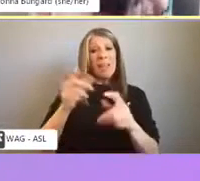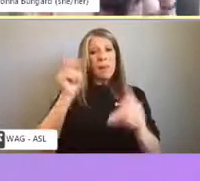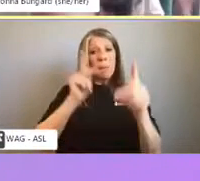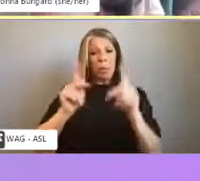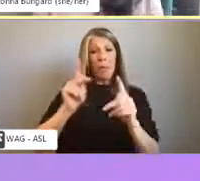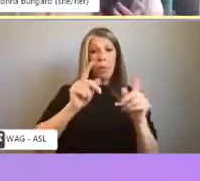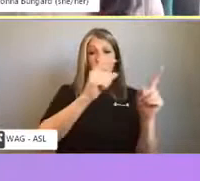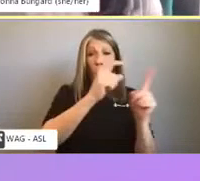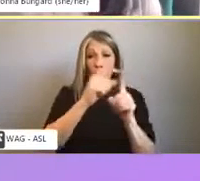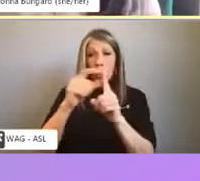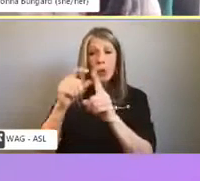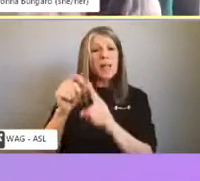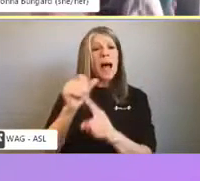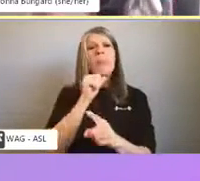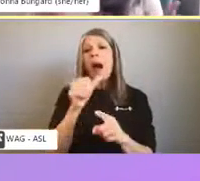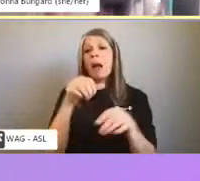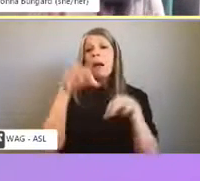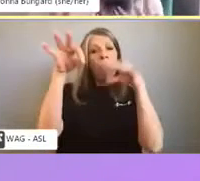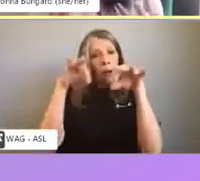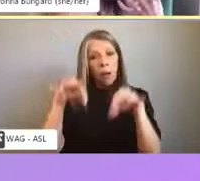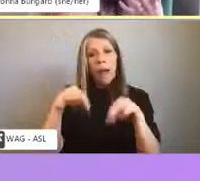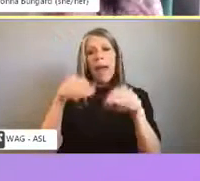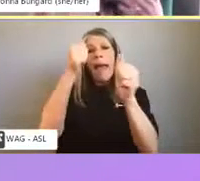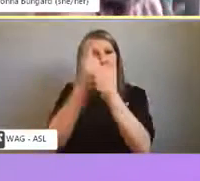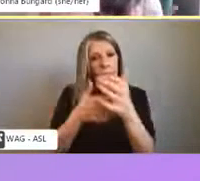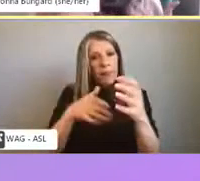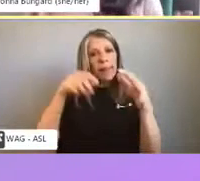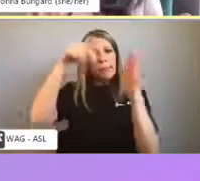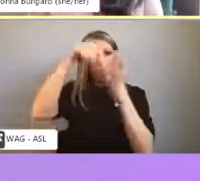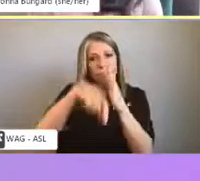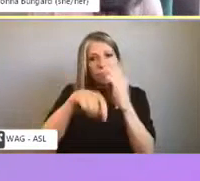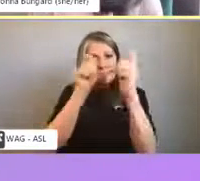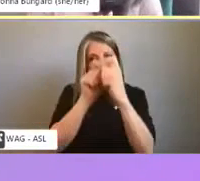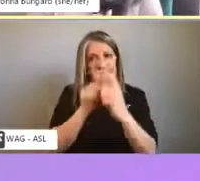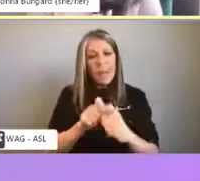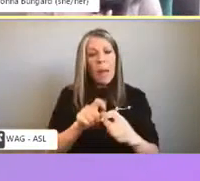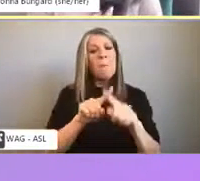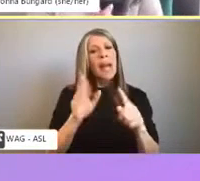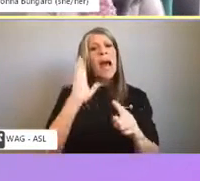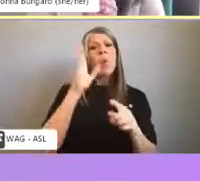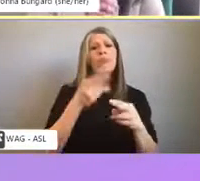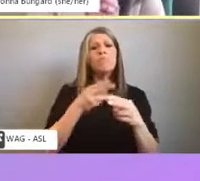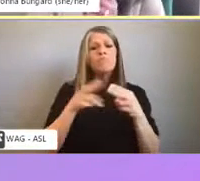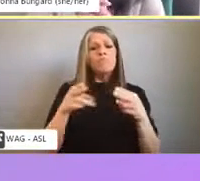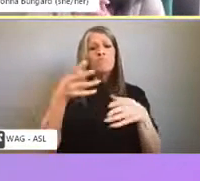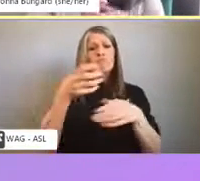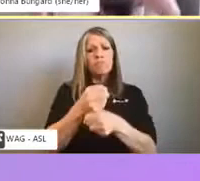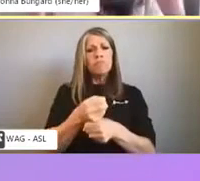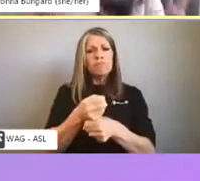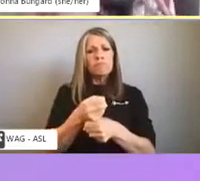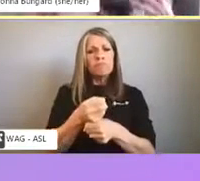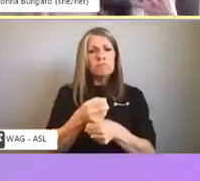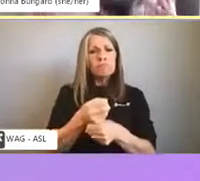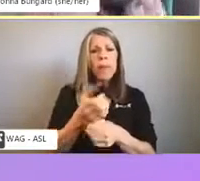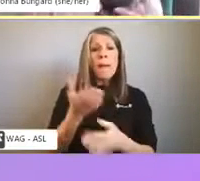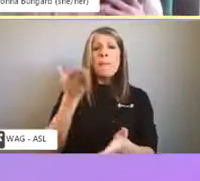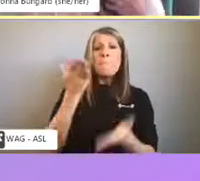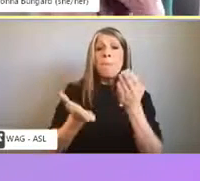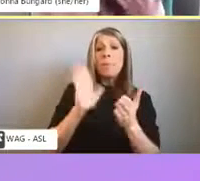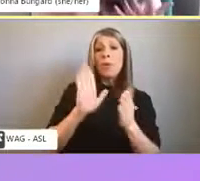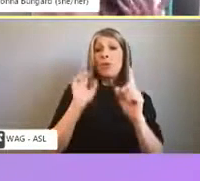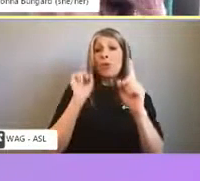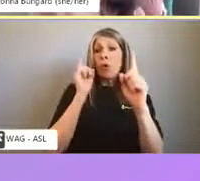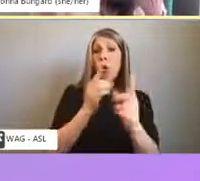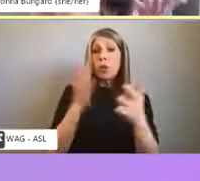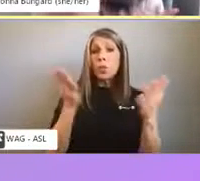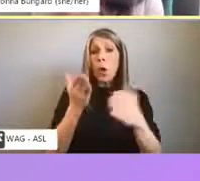vocabulary. I'm not going to go through every one of these in this much detail, but I'll talk through each one briefly. Maybe your goal here would be